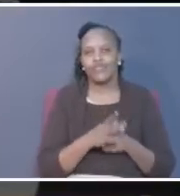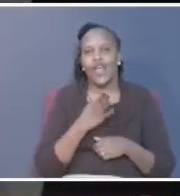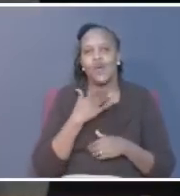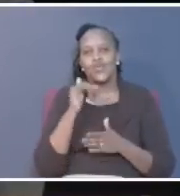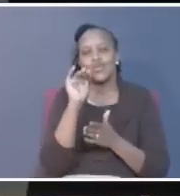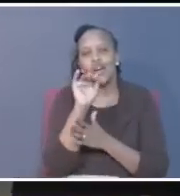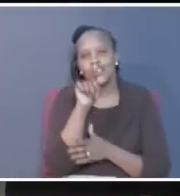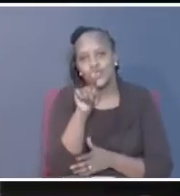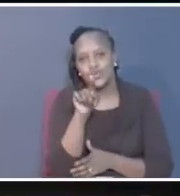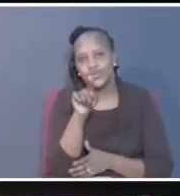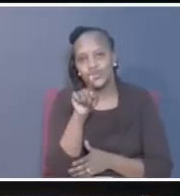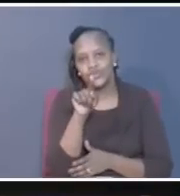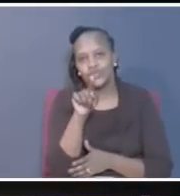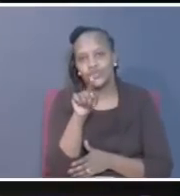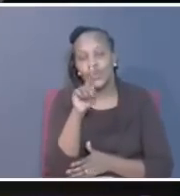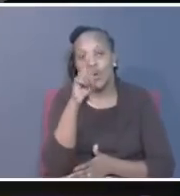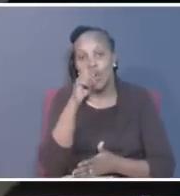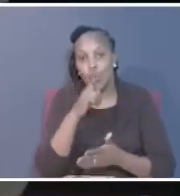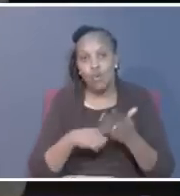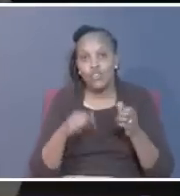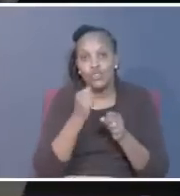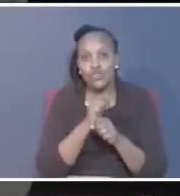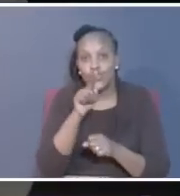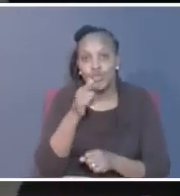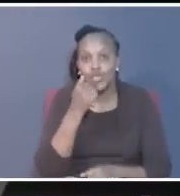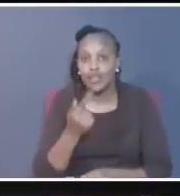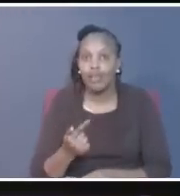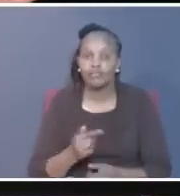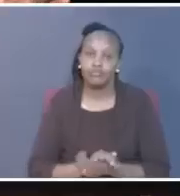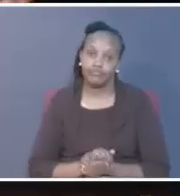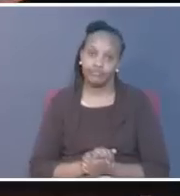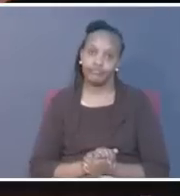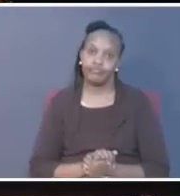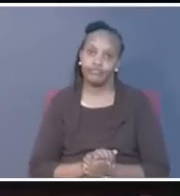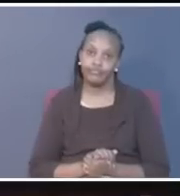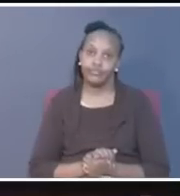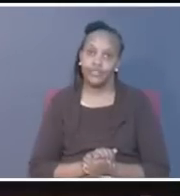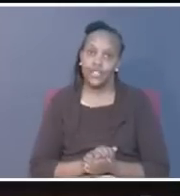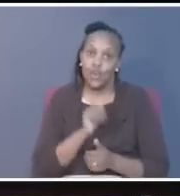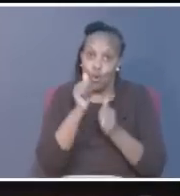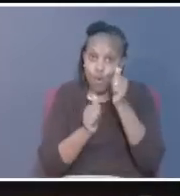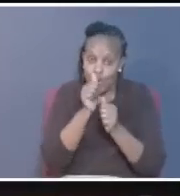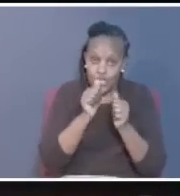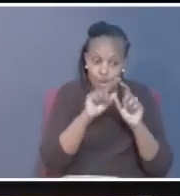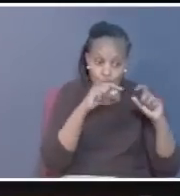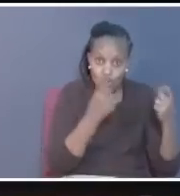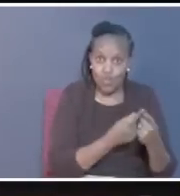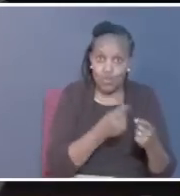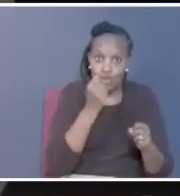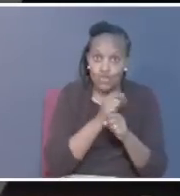this. What do you say? In which category do you